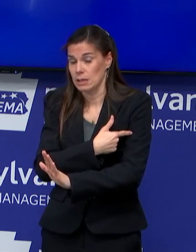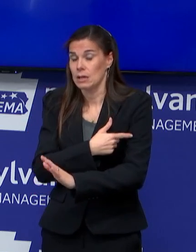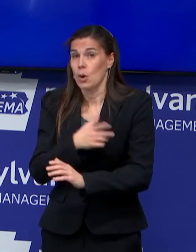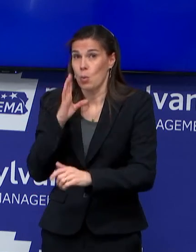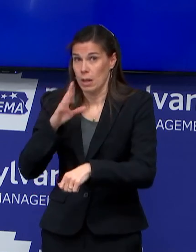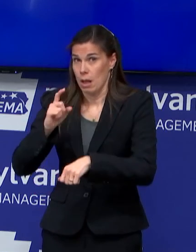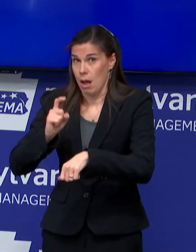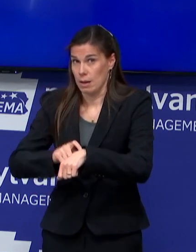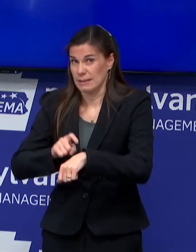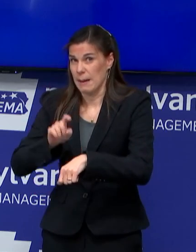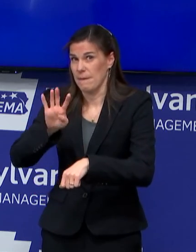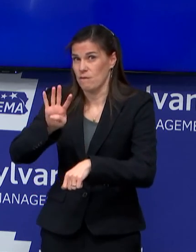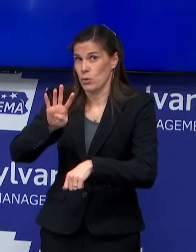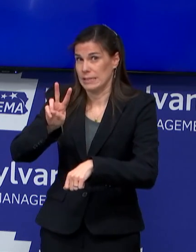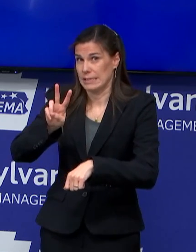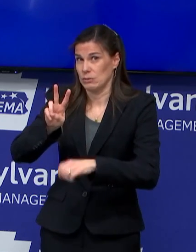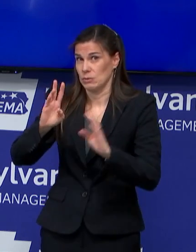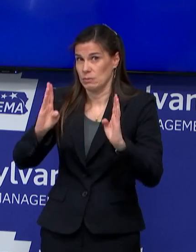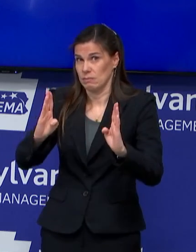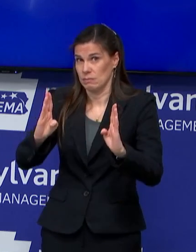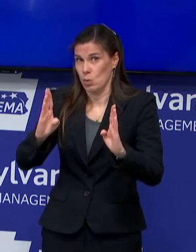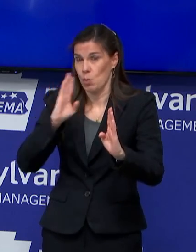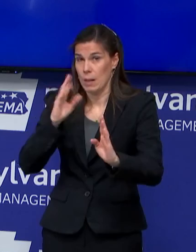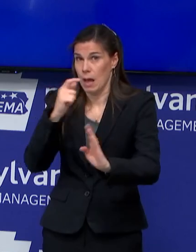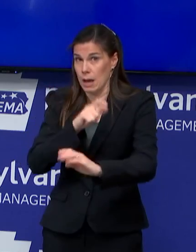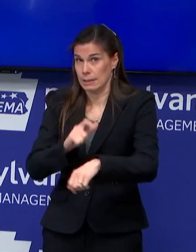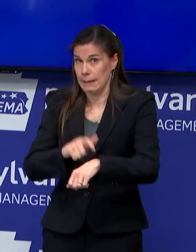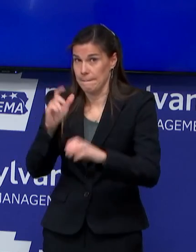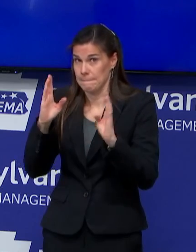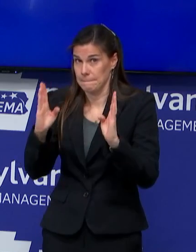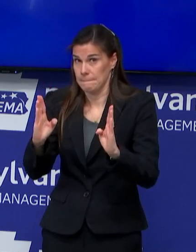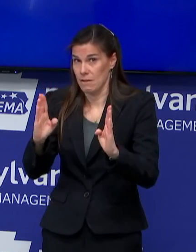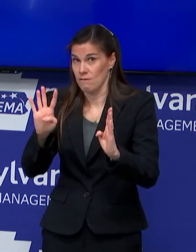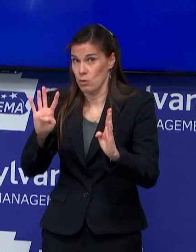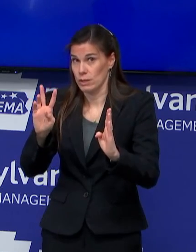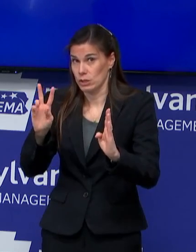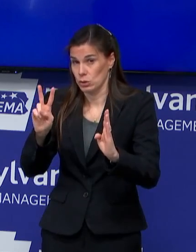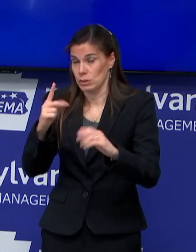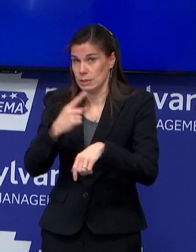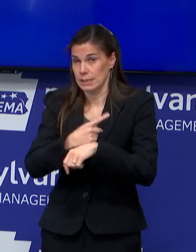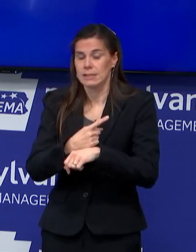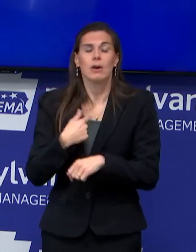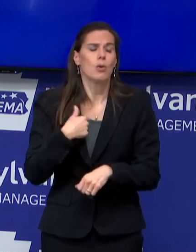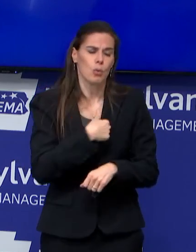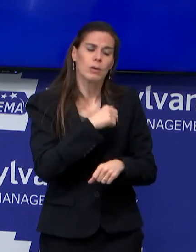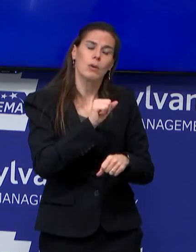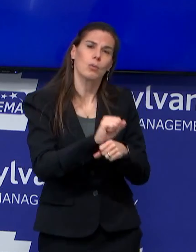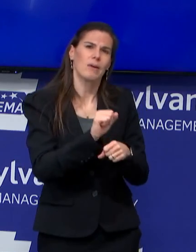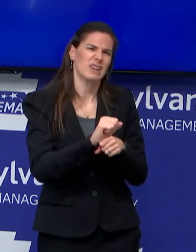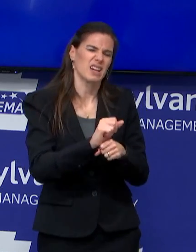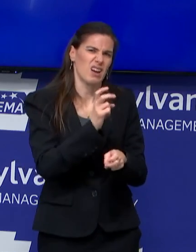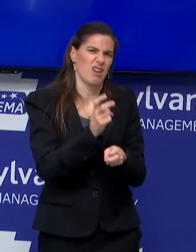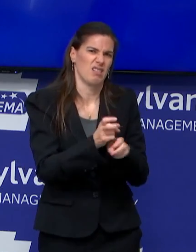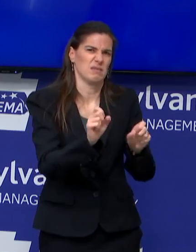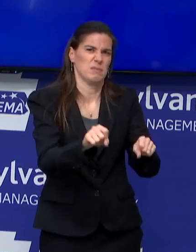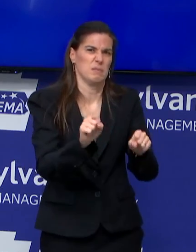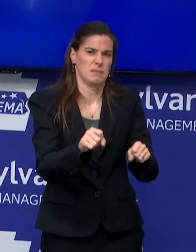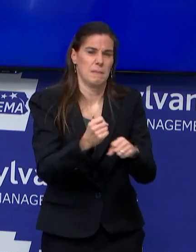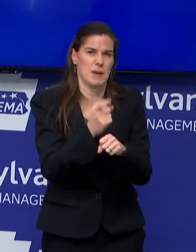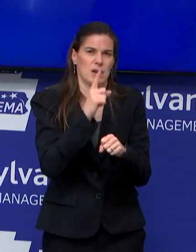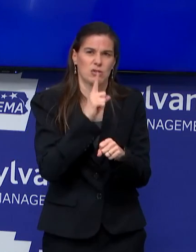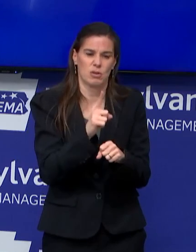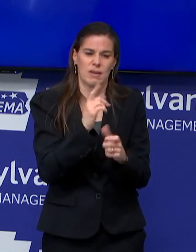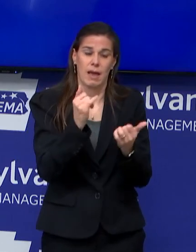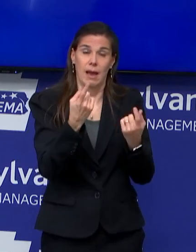on time by the 42nd day. So I think we're working as hard as we can to ensure that happens. And if providers are seeing